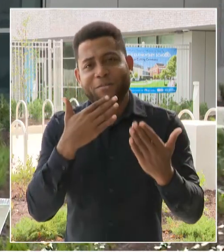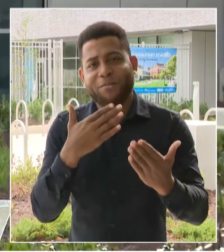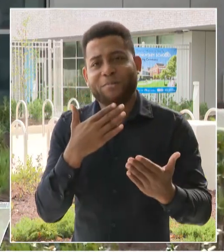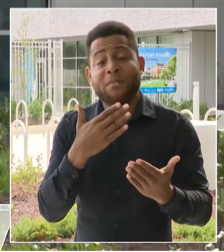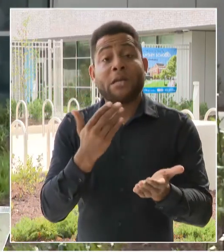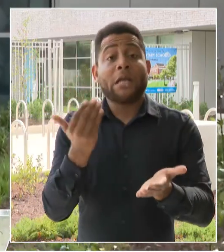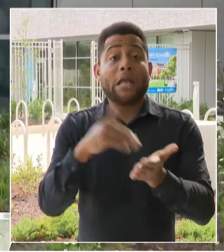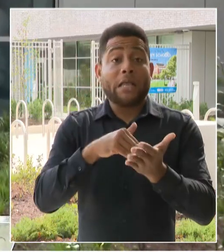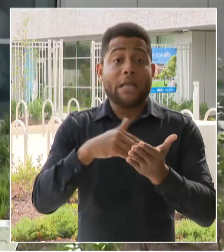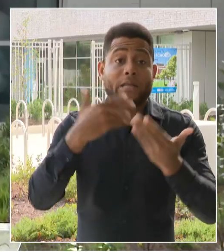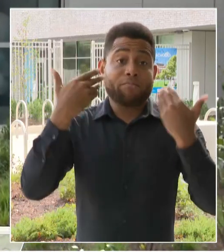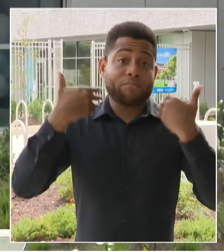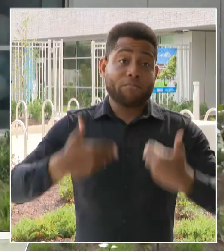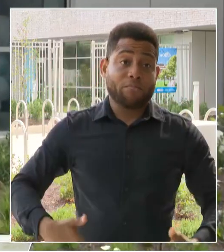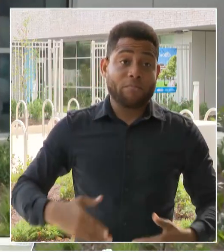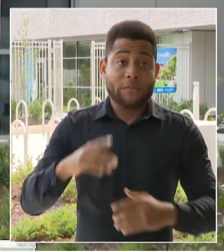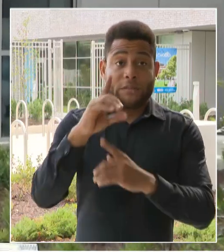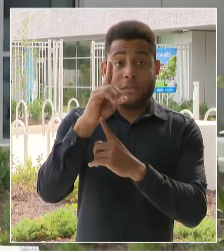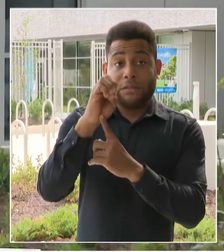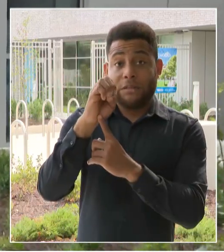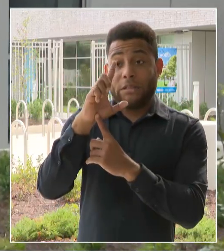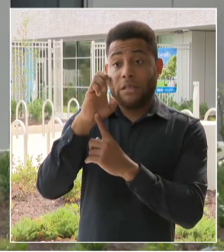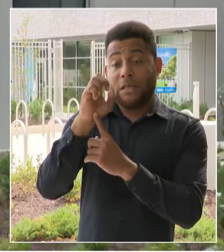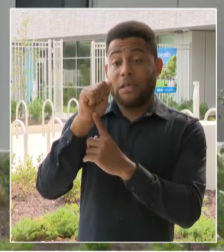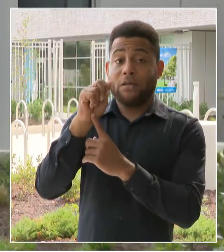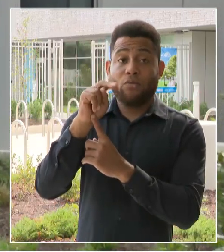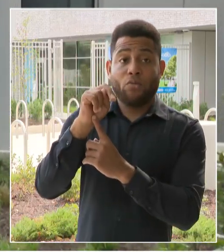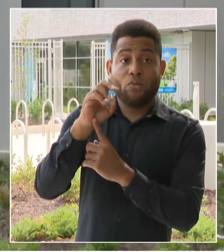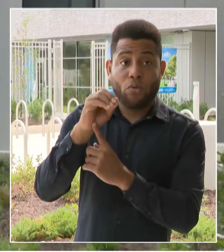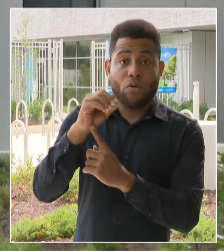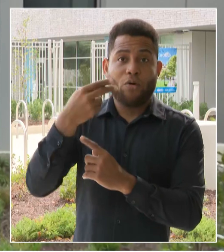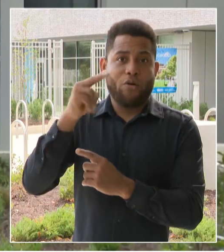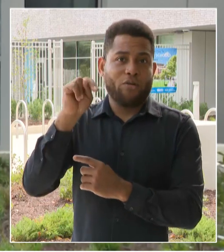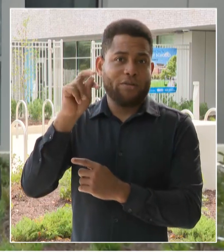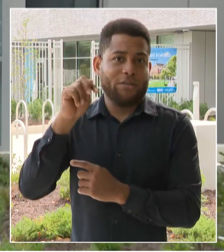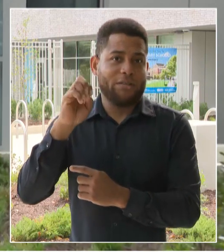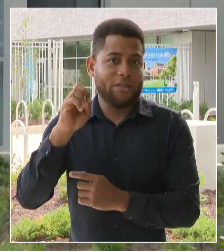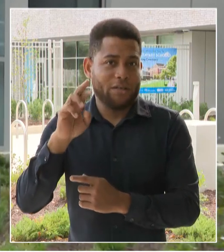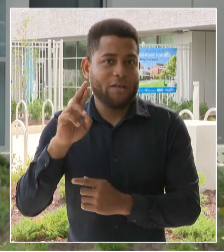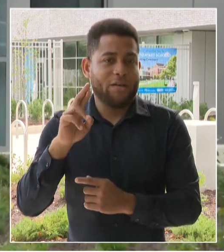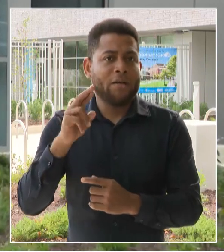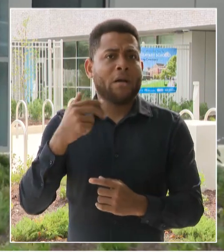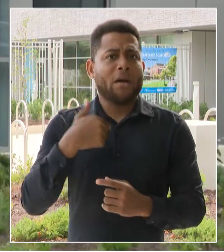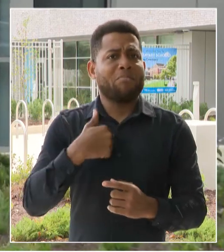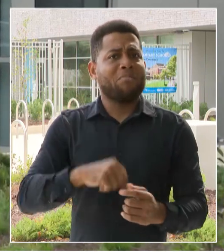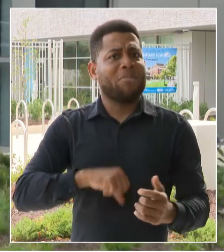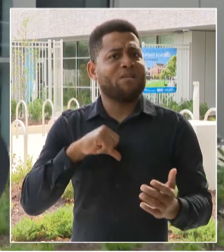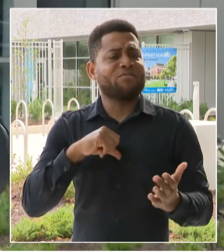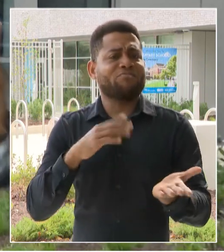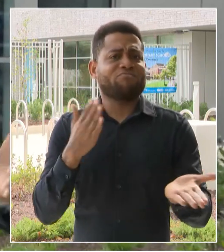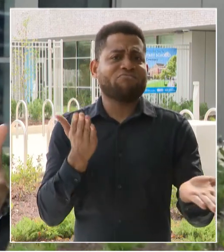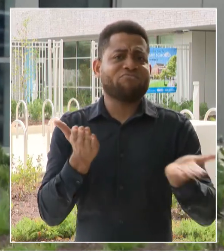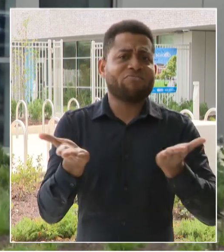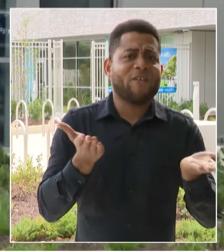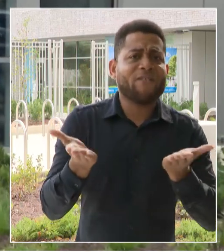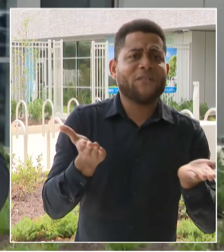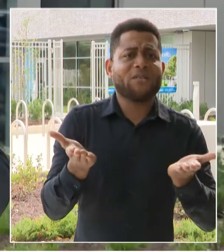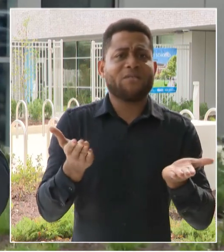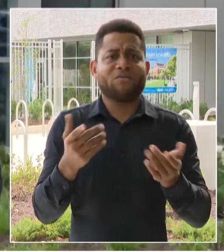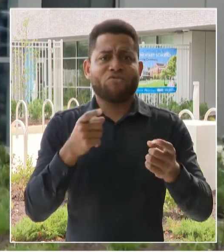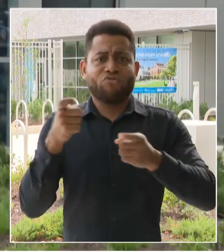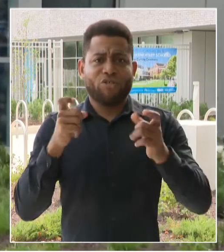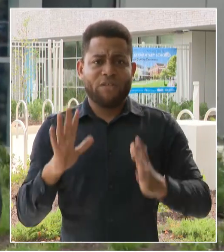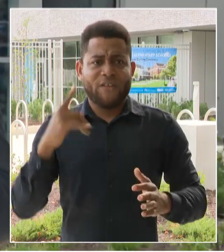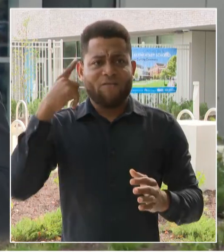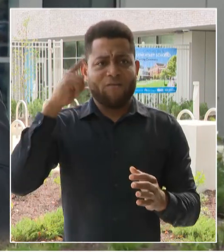I'm proud to serve as the Director of the Department of General Services. And it's my job to thank some folks that have been acknowledged, but also some